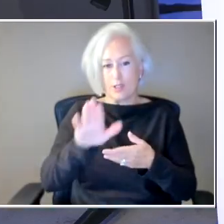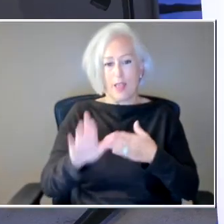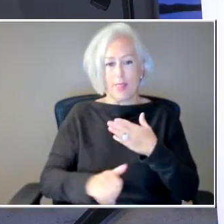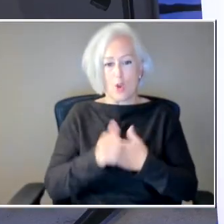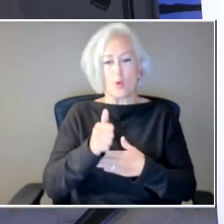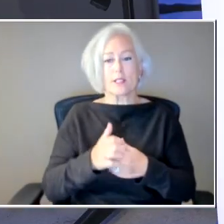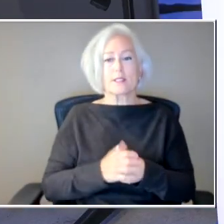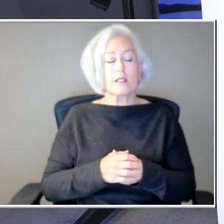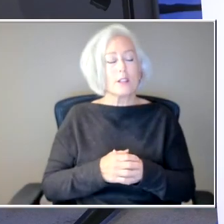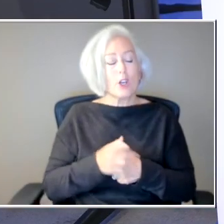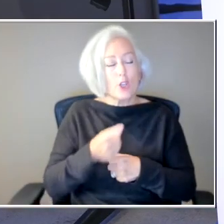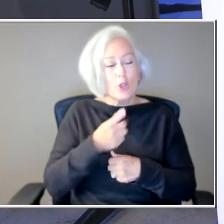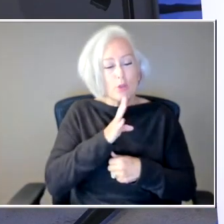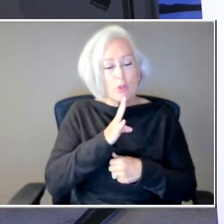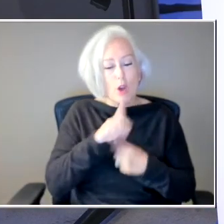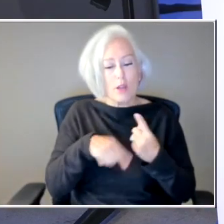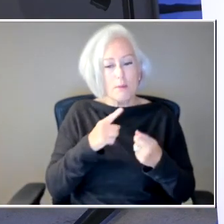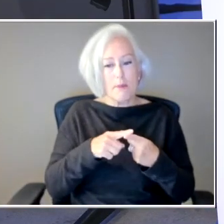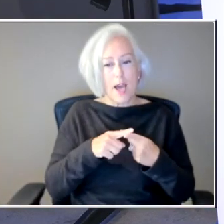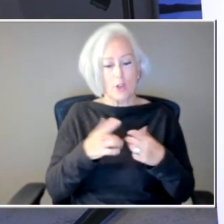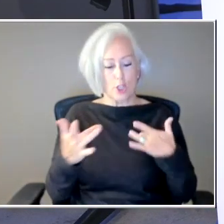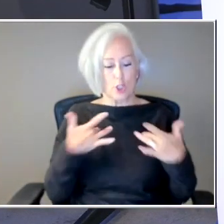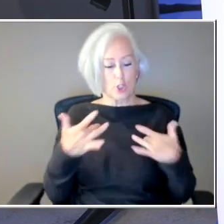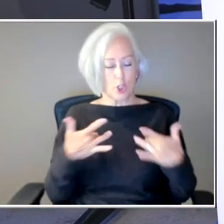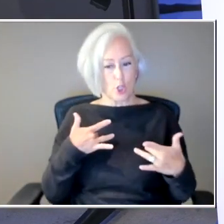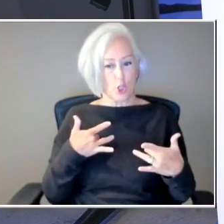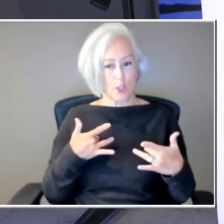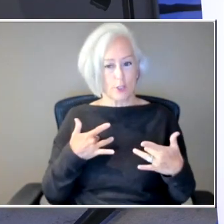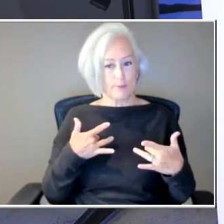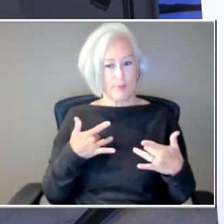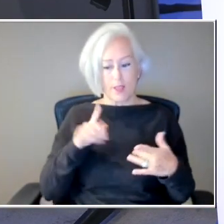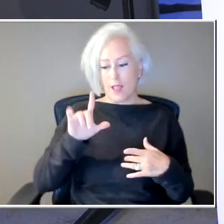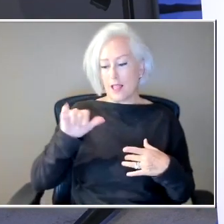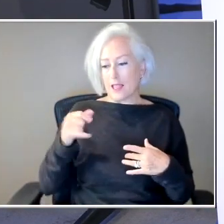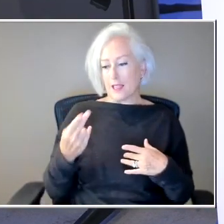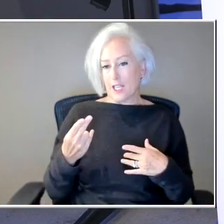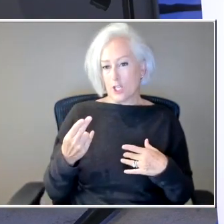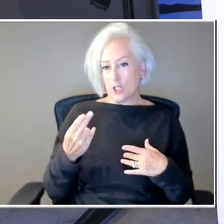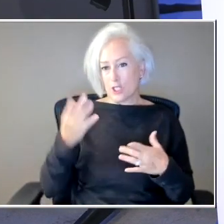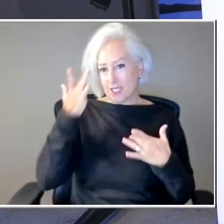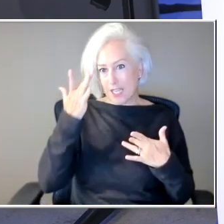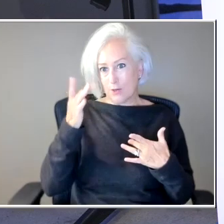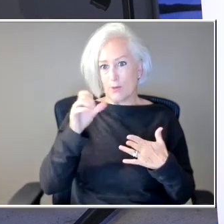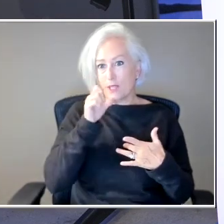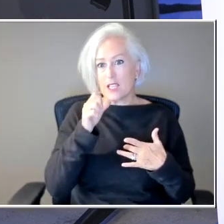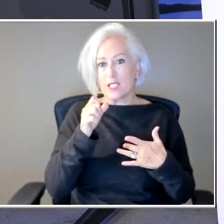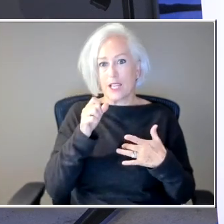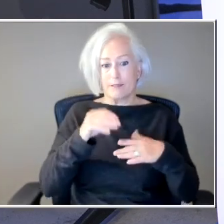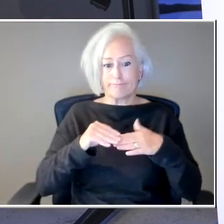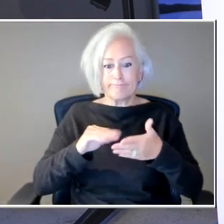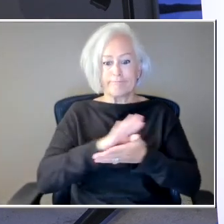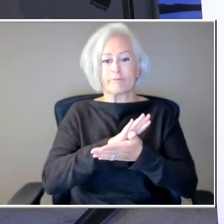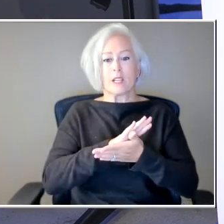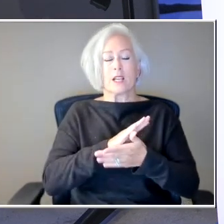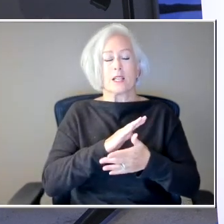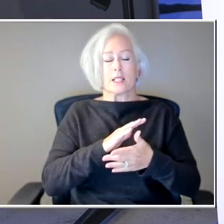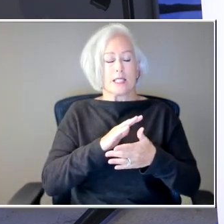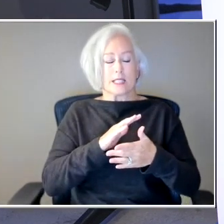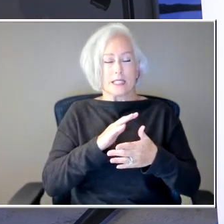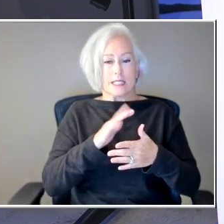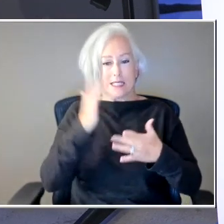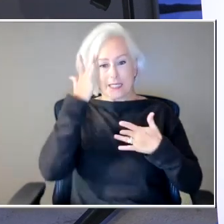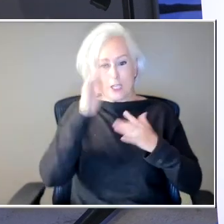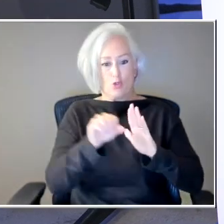about the concern. It is concerning to me that Lynch syndrome doesn't cause symptoms until you have cancer. So how can you detect it